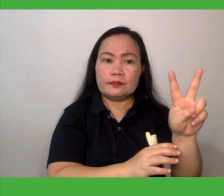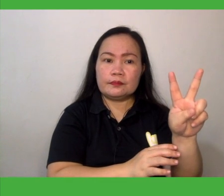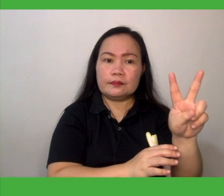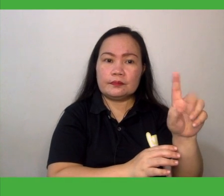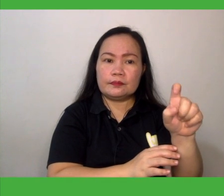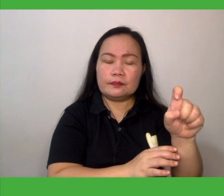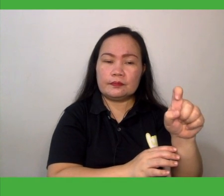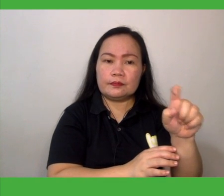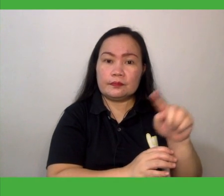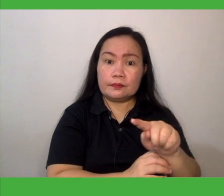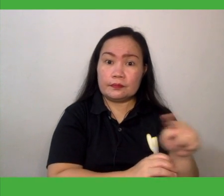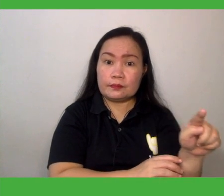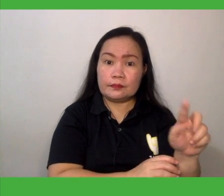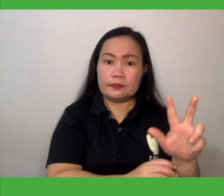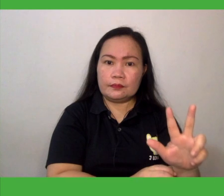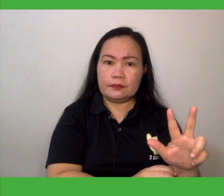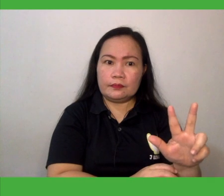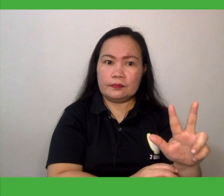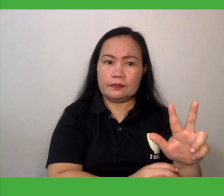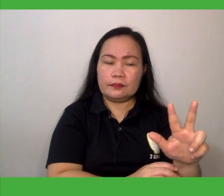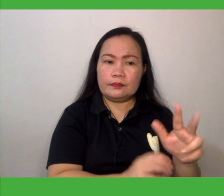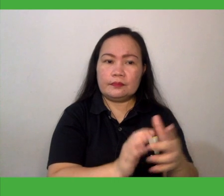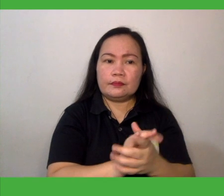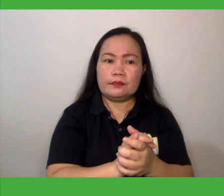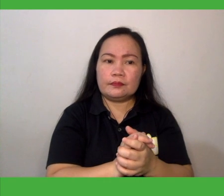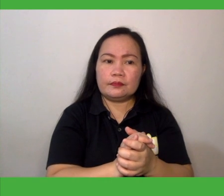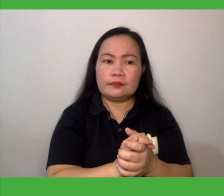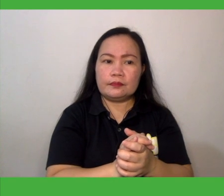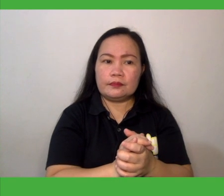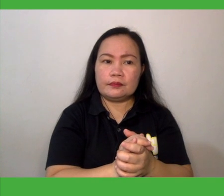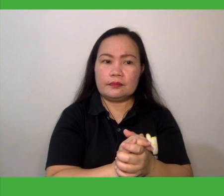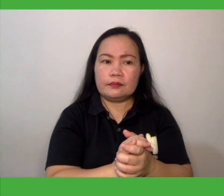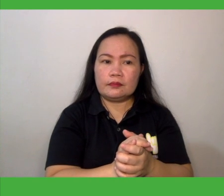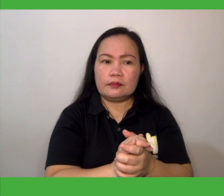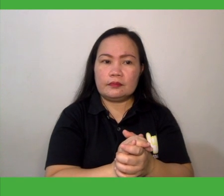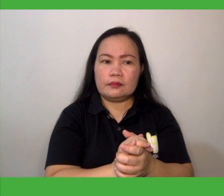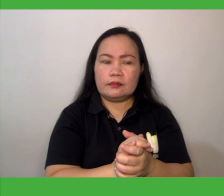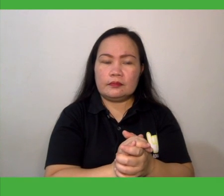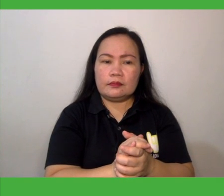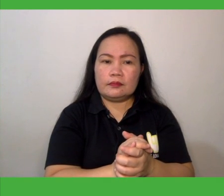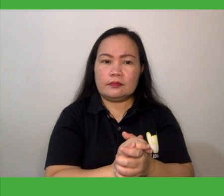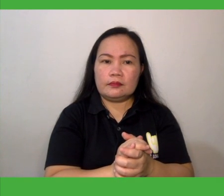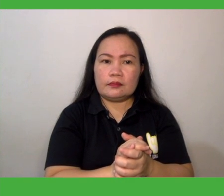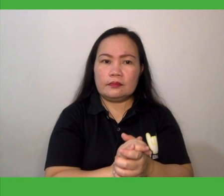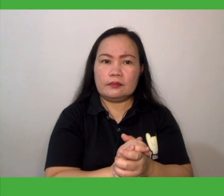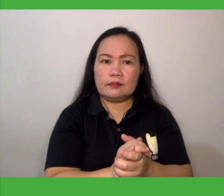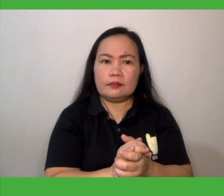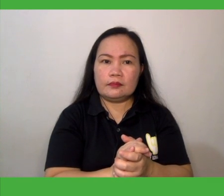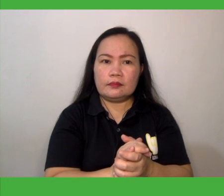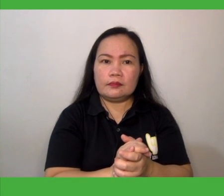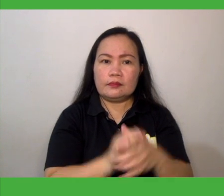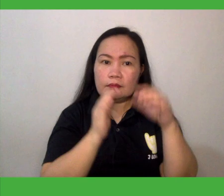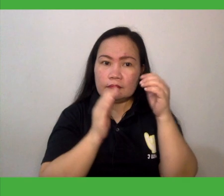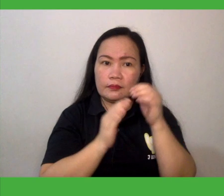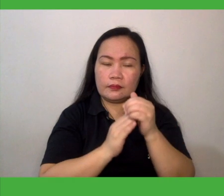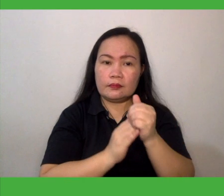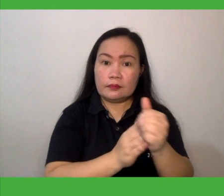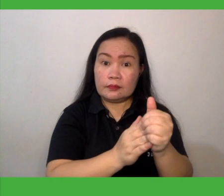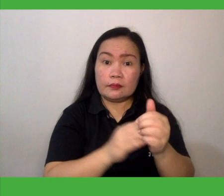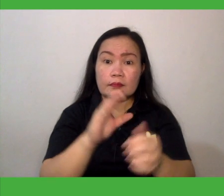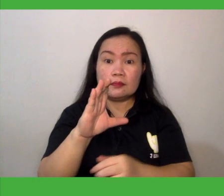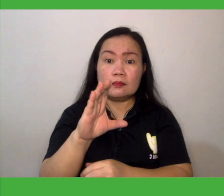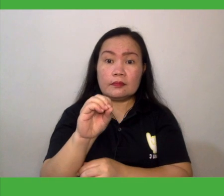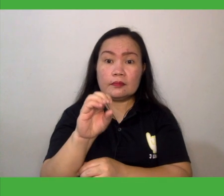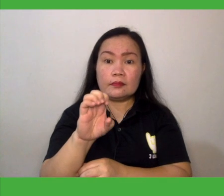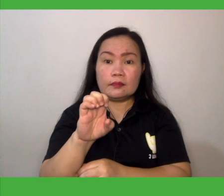ang leading term natin dito is 2x over 3. Okay, kasi isasama natin yun. Okay,